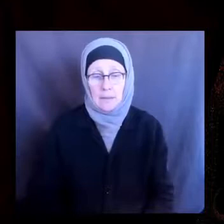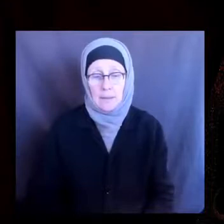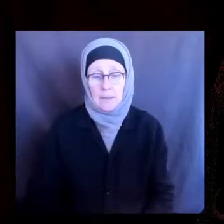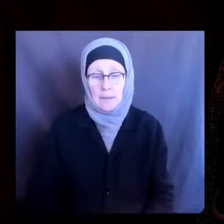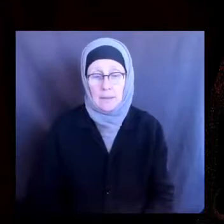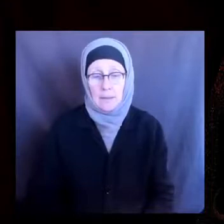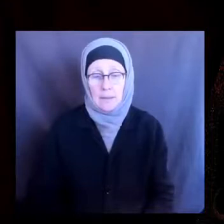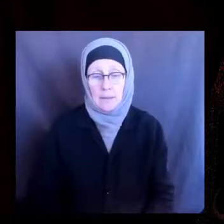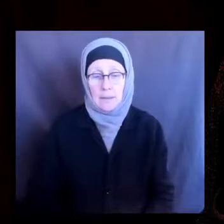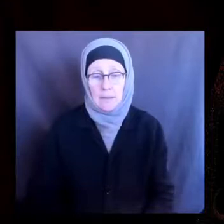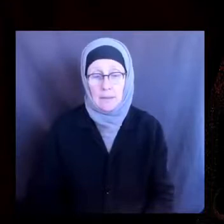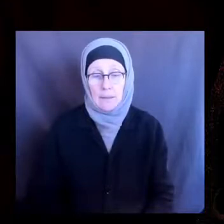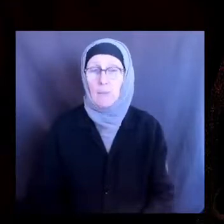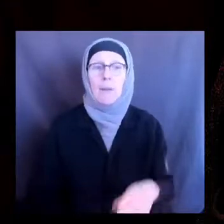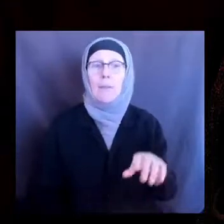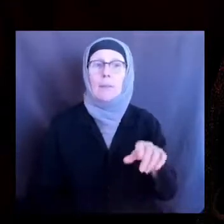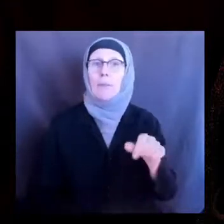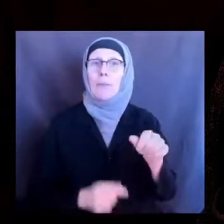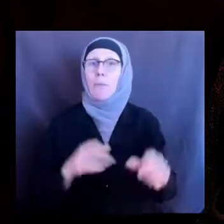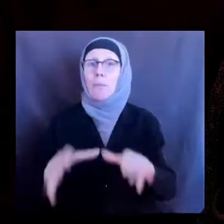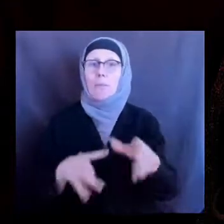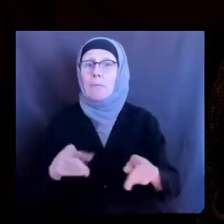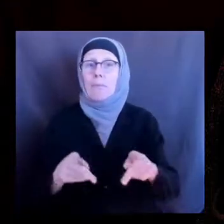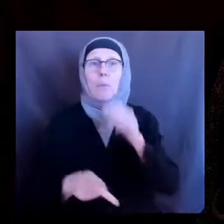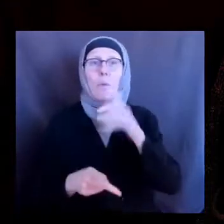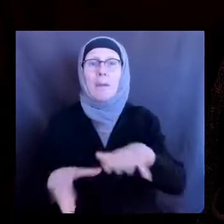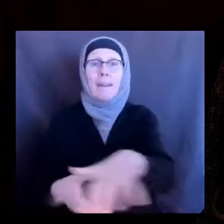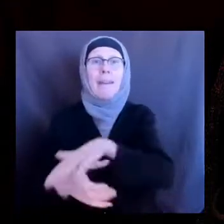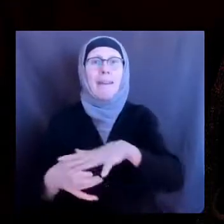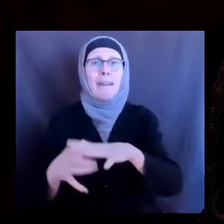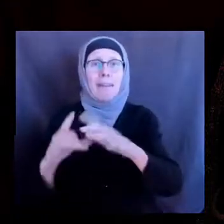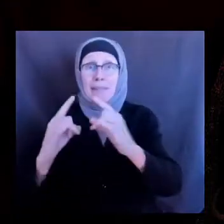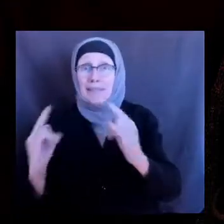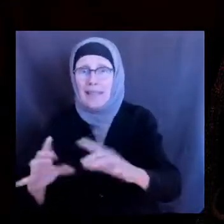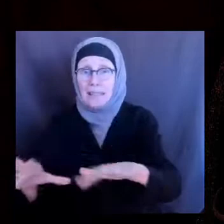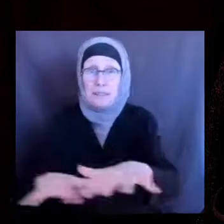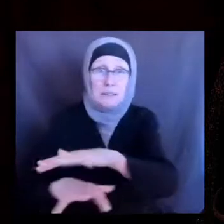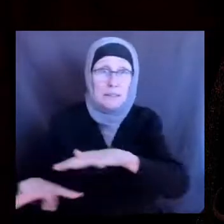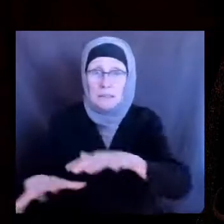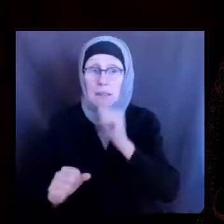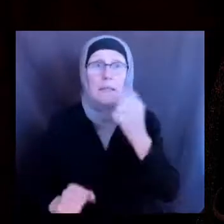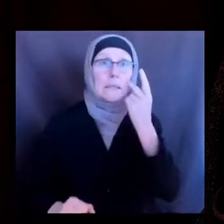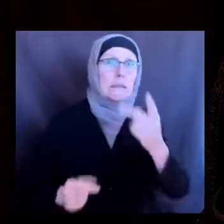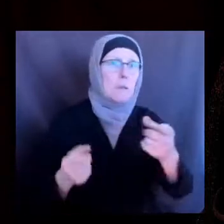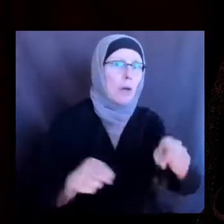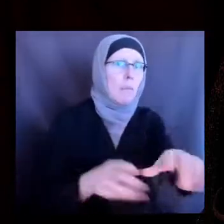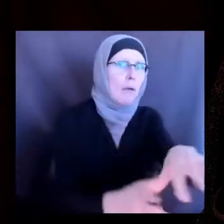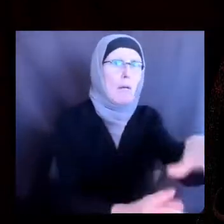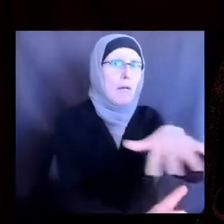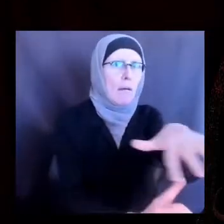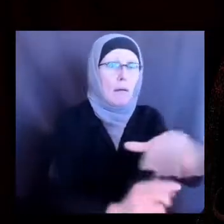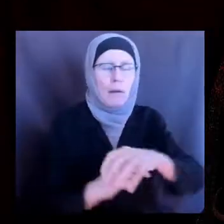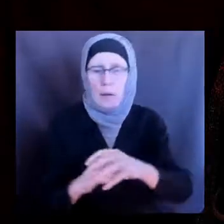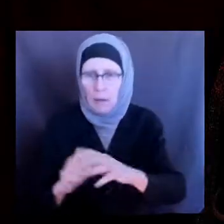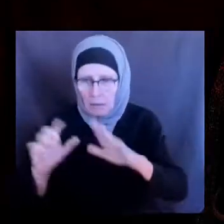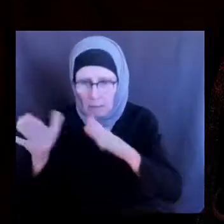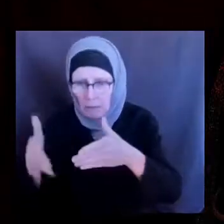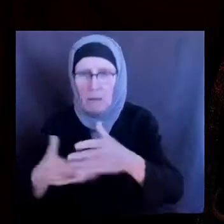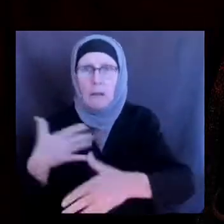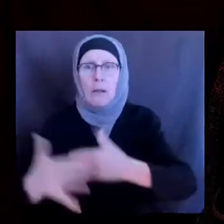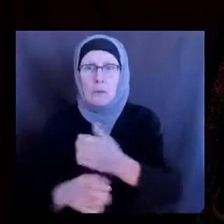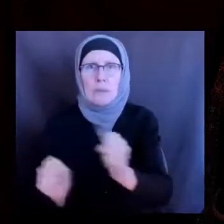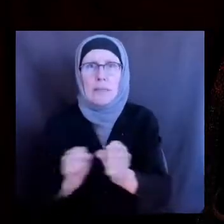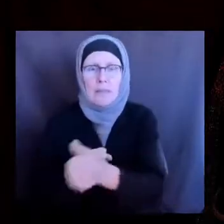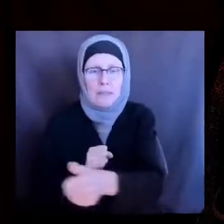started looting whatever they could see around, to the extent that one of them comes with